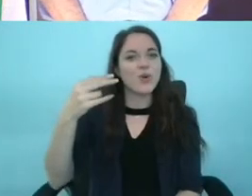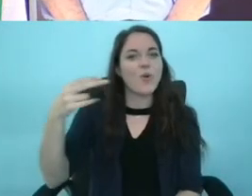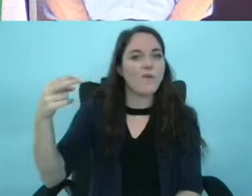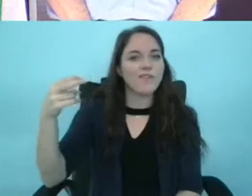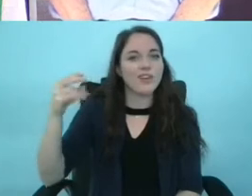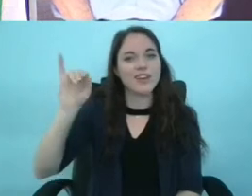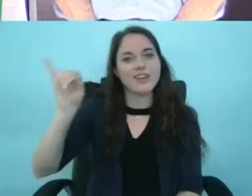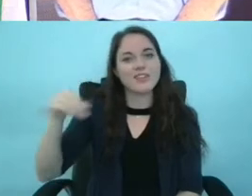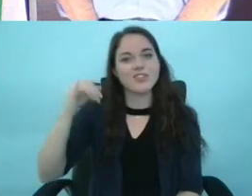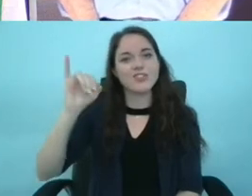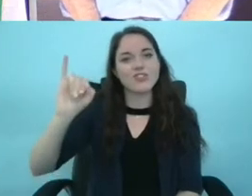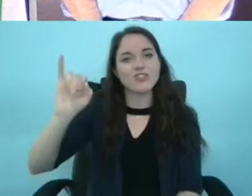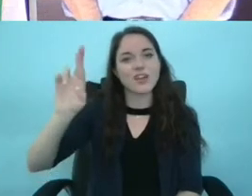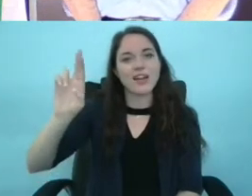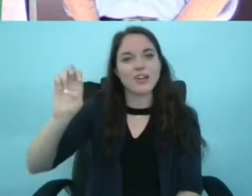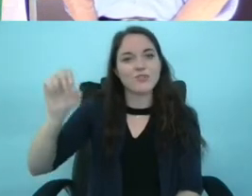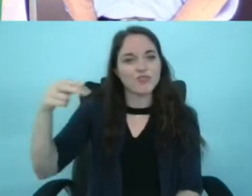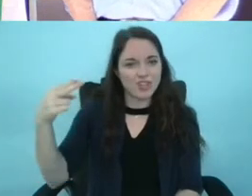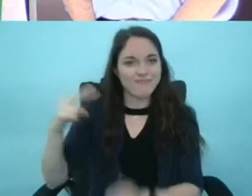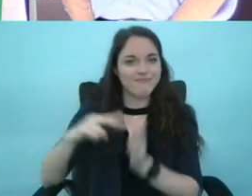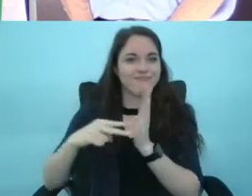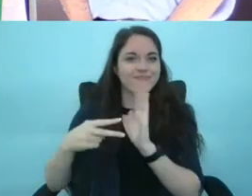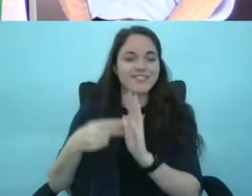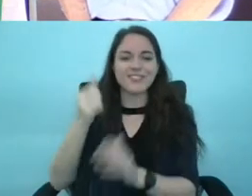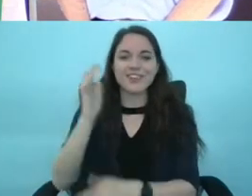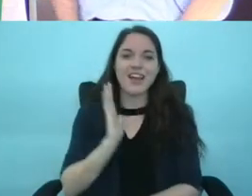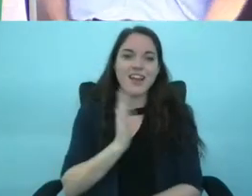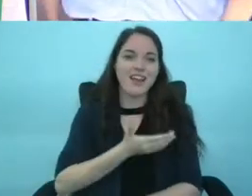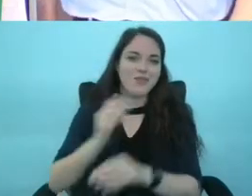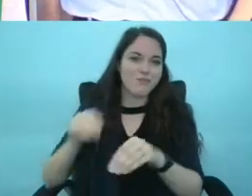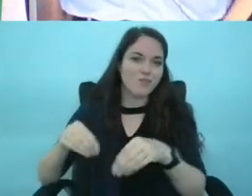Amen. And now invite us